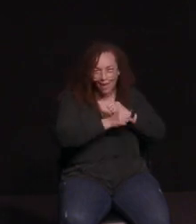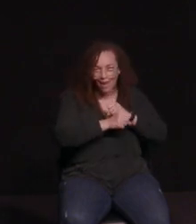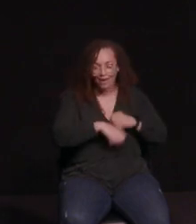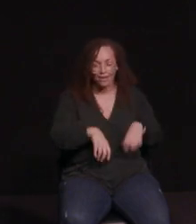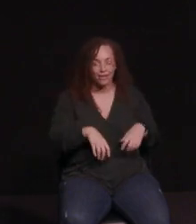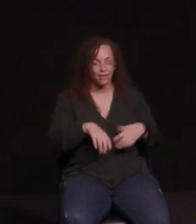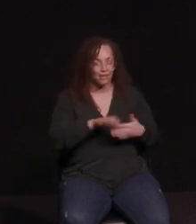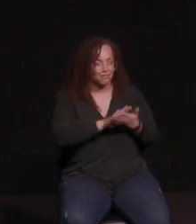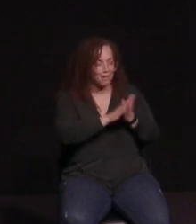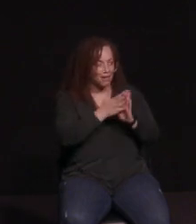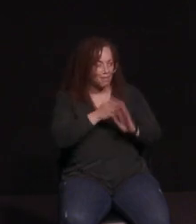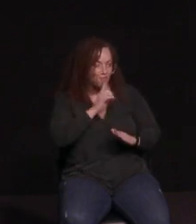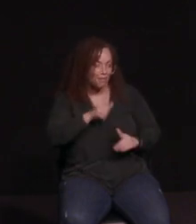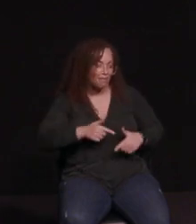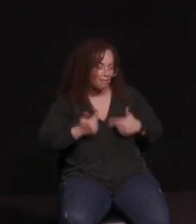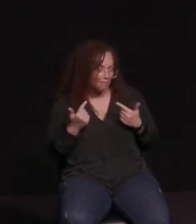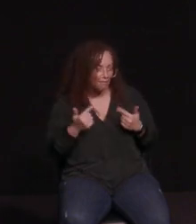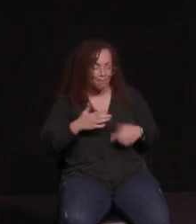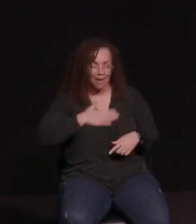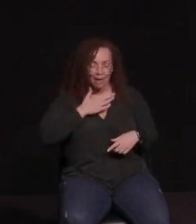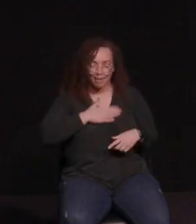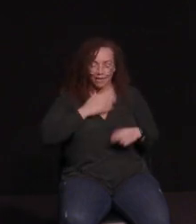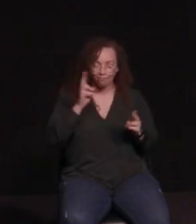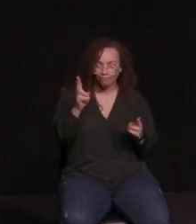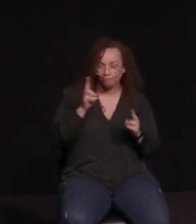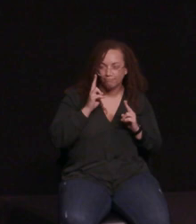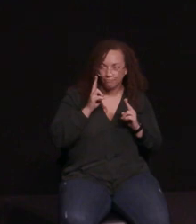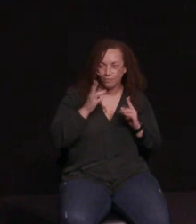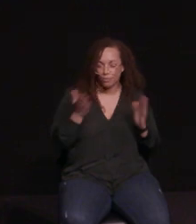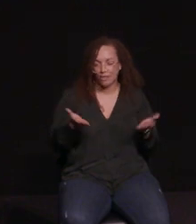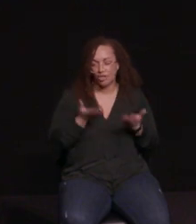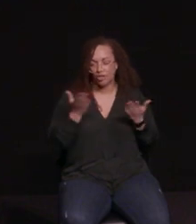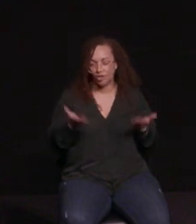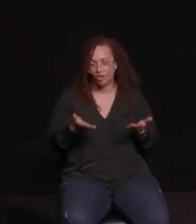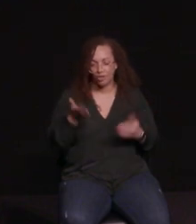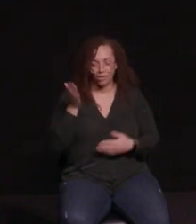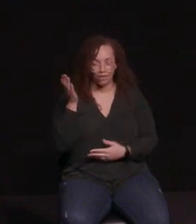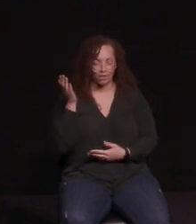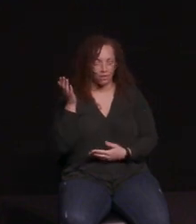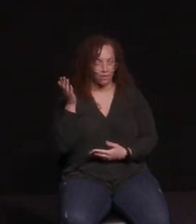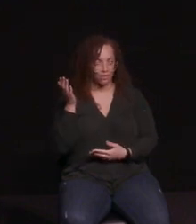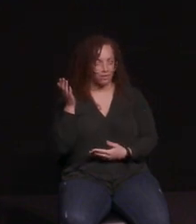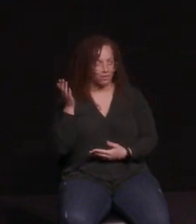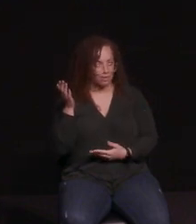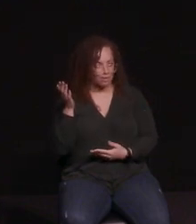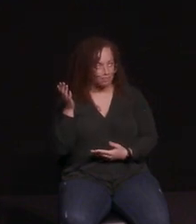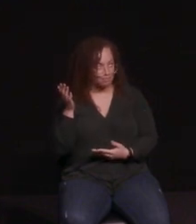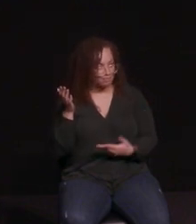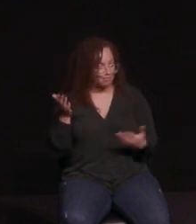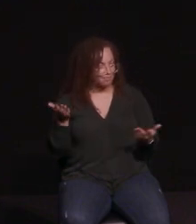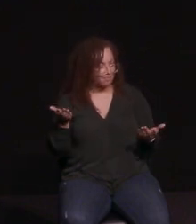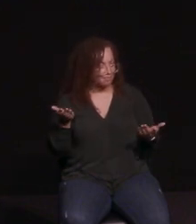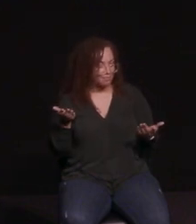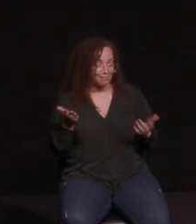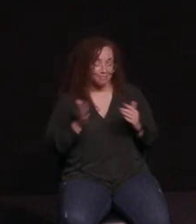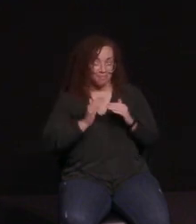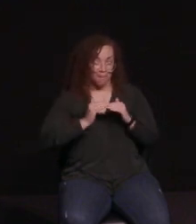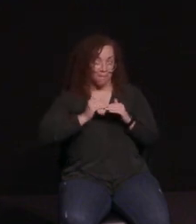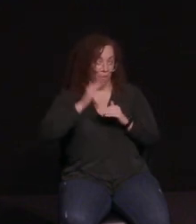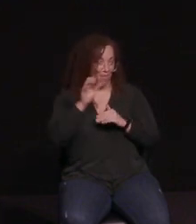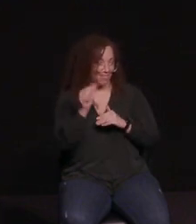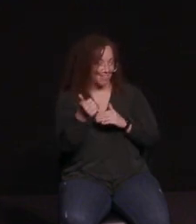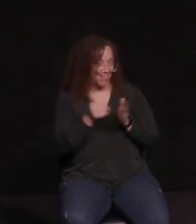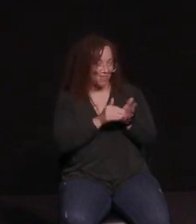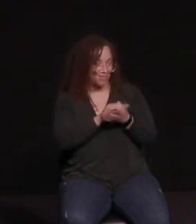real. And I'm happy and honored to be able to present y'all with actually more than